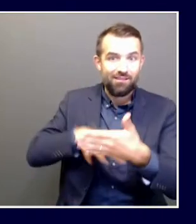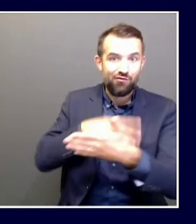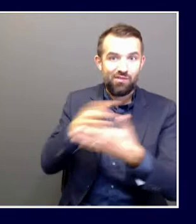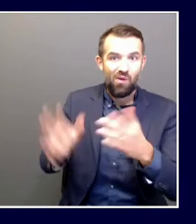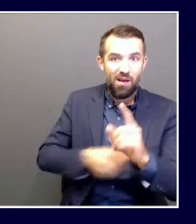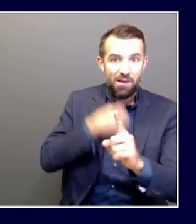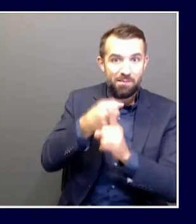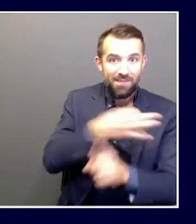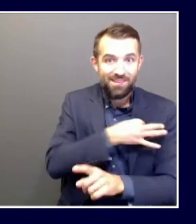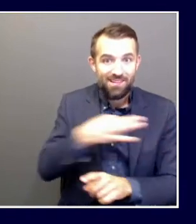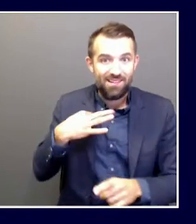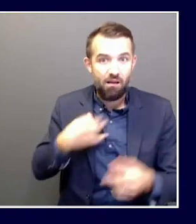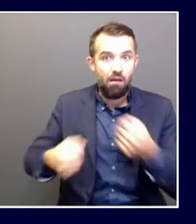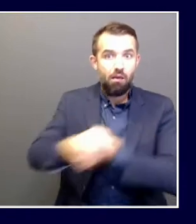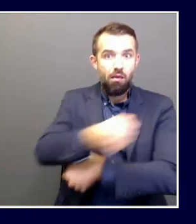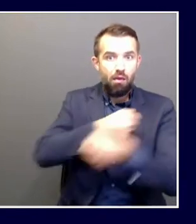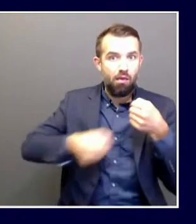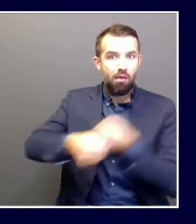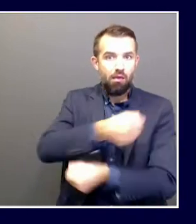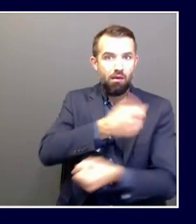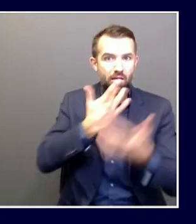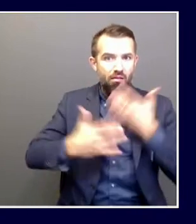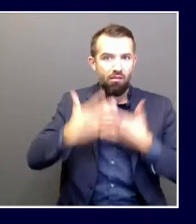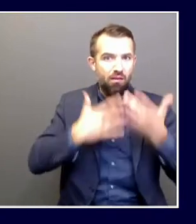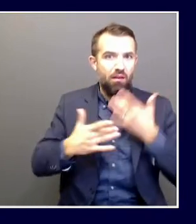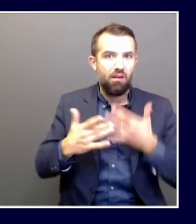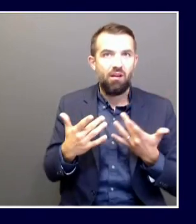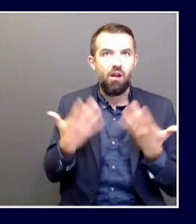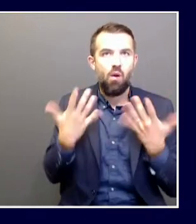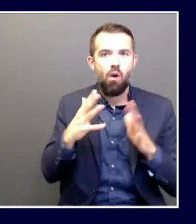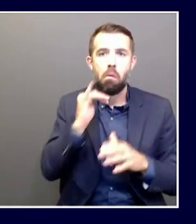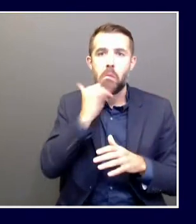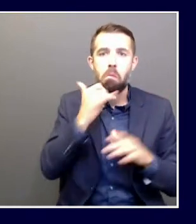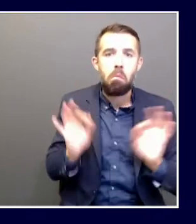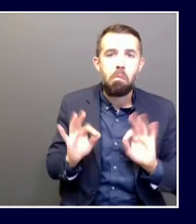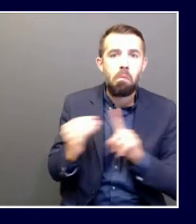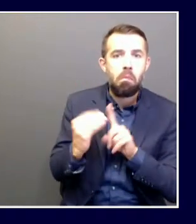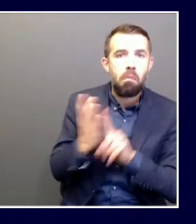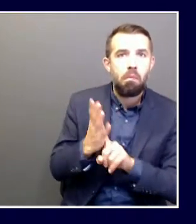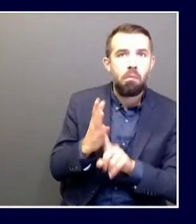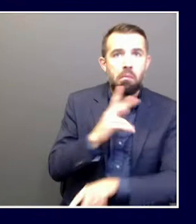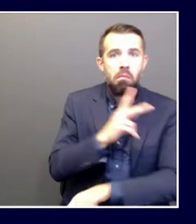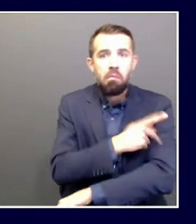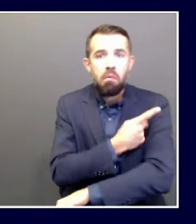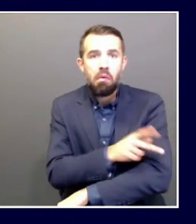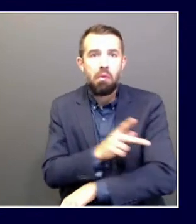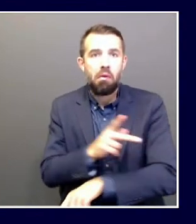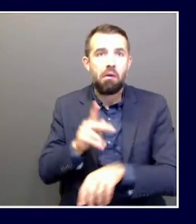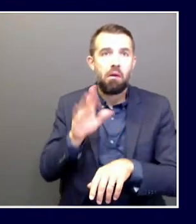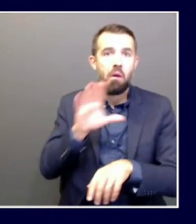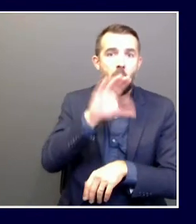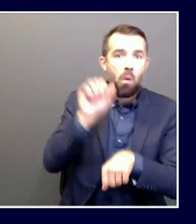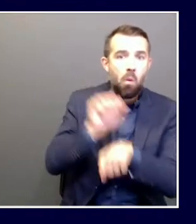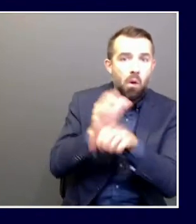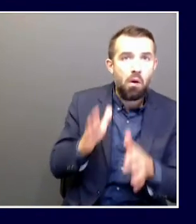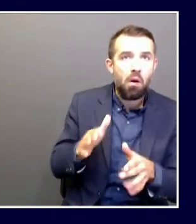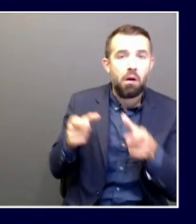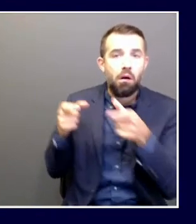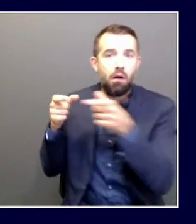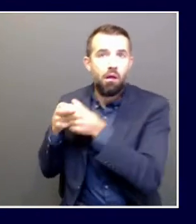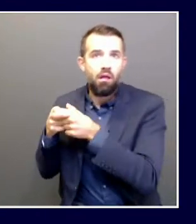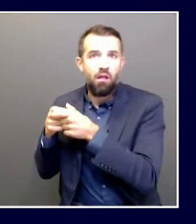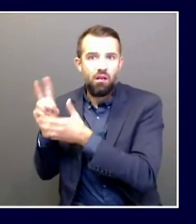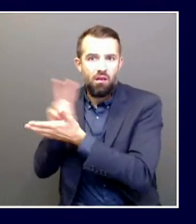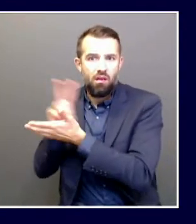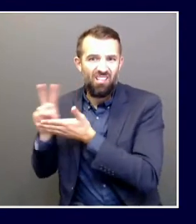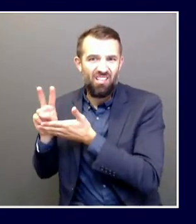accidentally exposed on the job by a patient or even by a coworker, they don't need to be out for quarantine. That possibility of eliminating